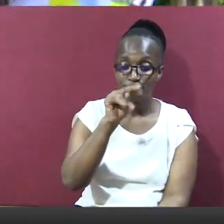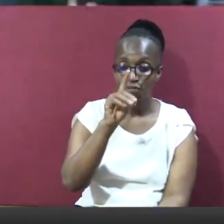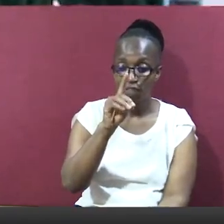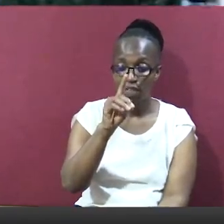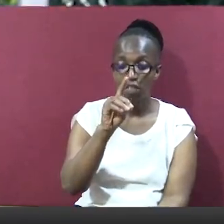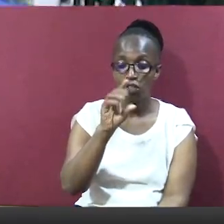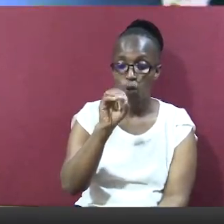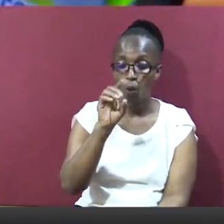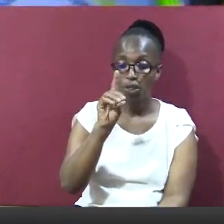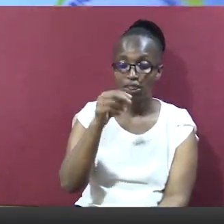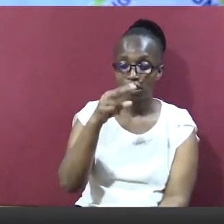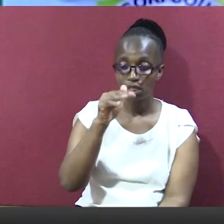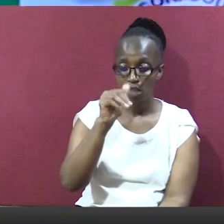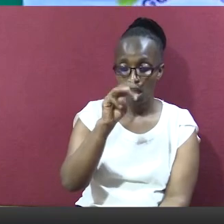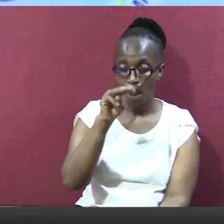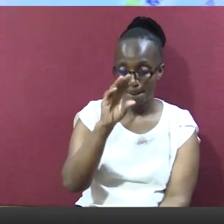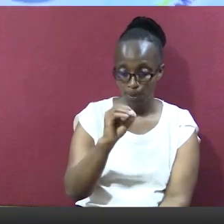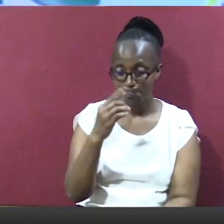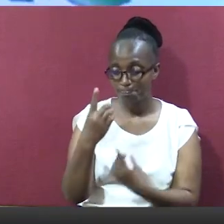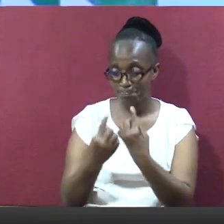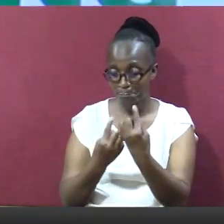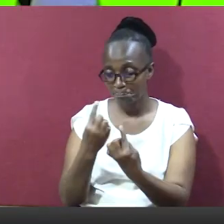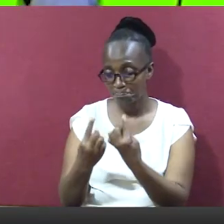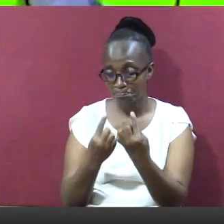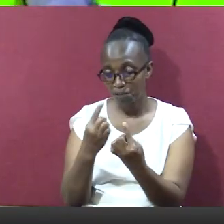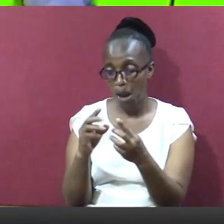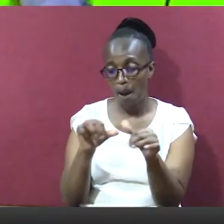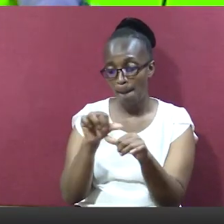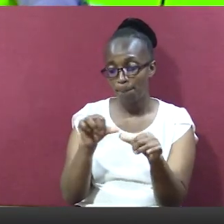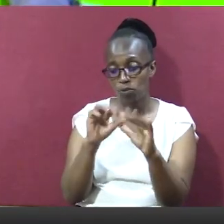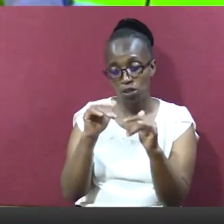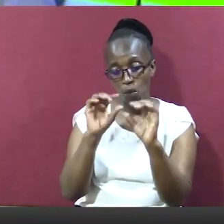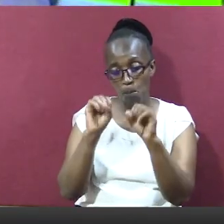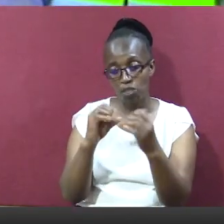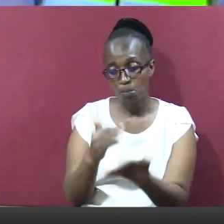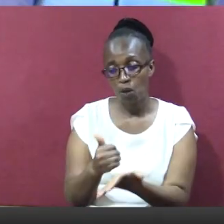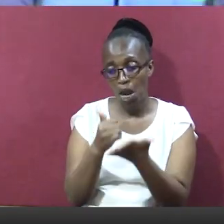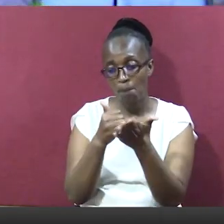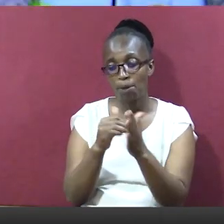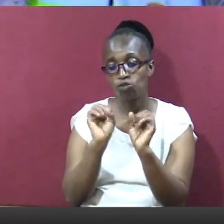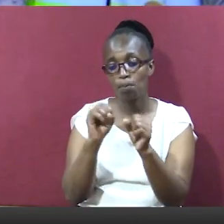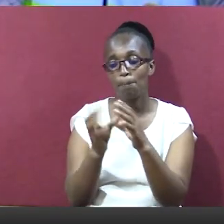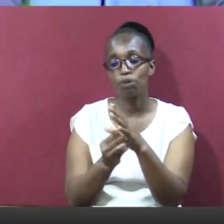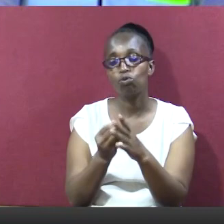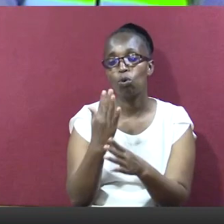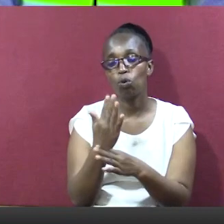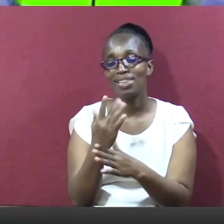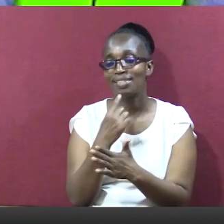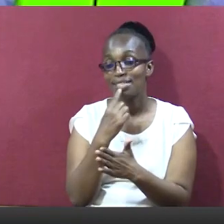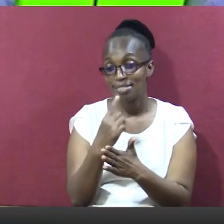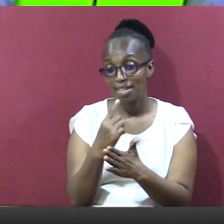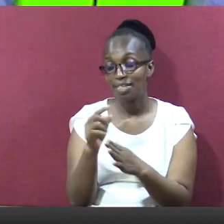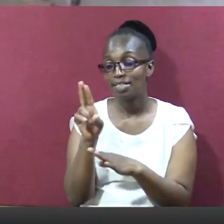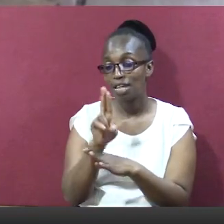Odhiambo anayesimamia mipango ya ugatuzi kaunti ya Migori alisisitiza umuhimu wa kusaidia vijana kukuza kilimo cha